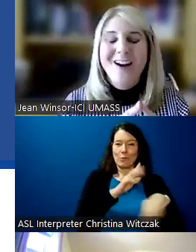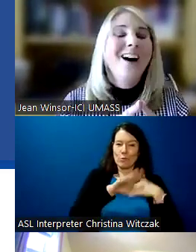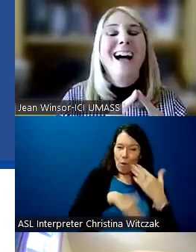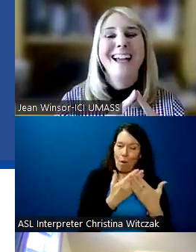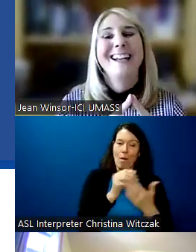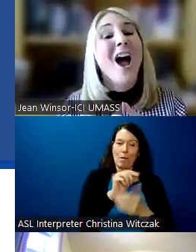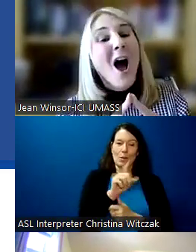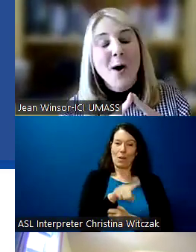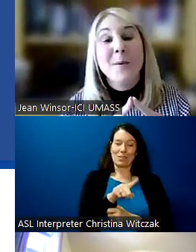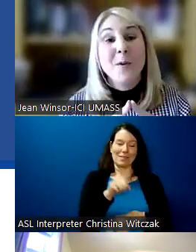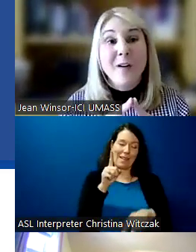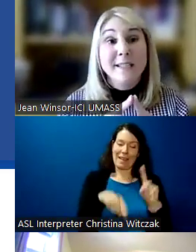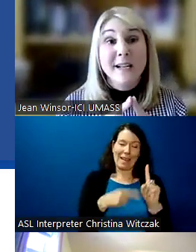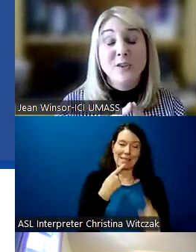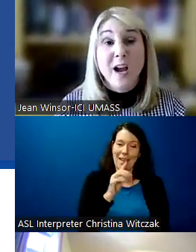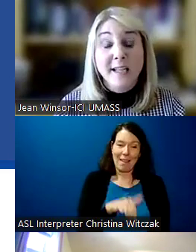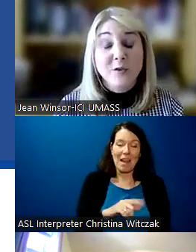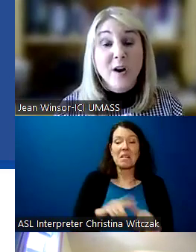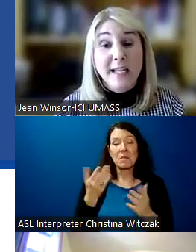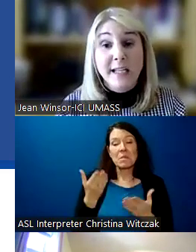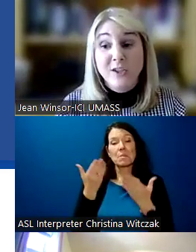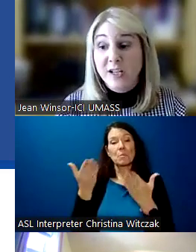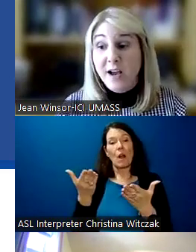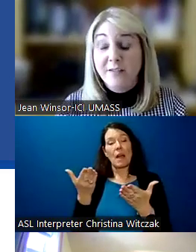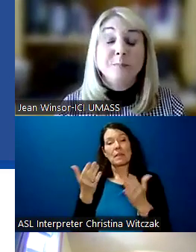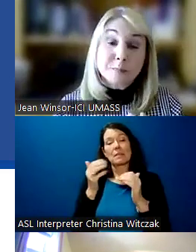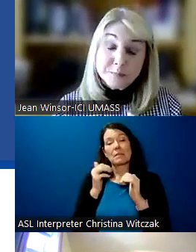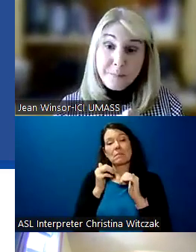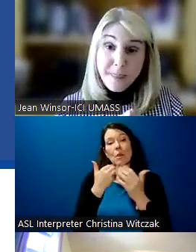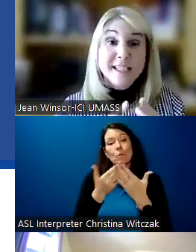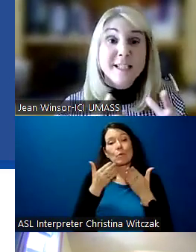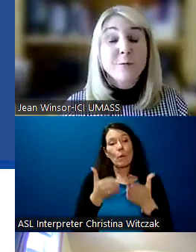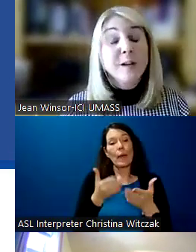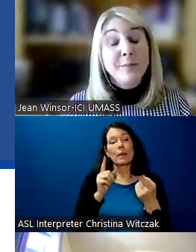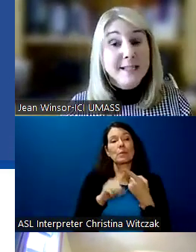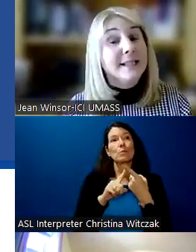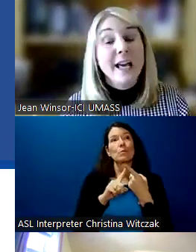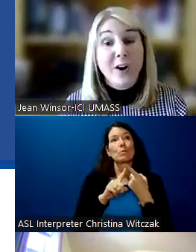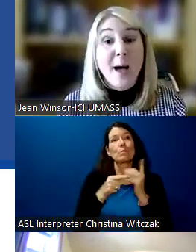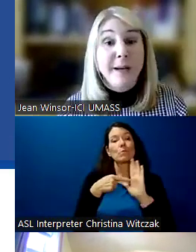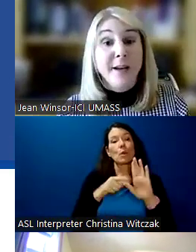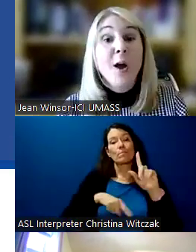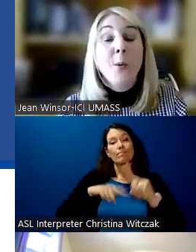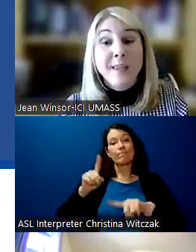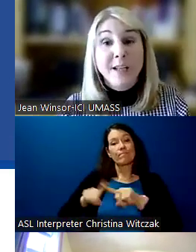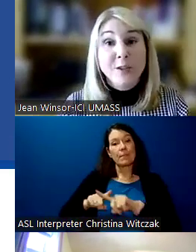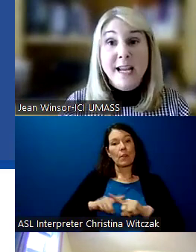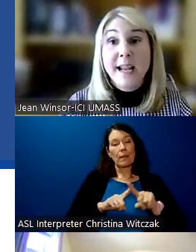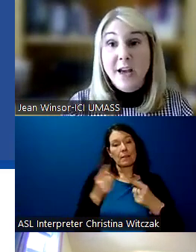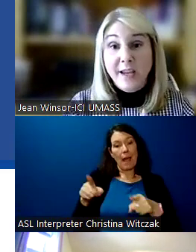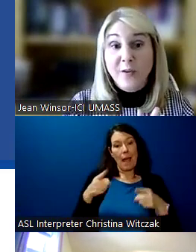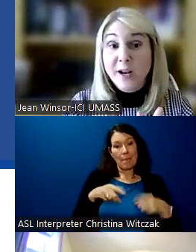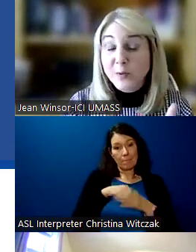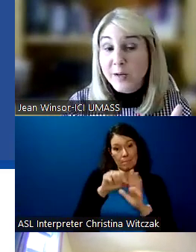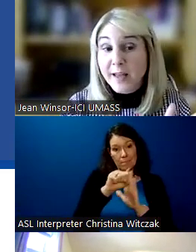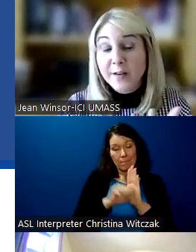I could, but provides a nice triangulation of different pieces that are happening within your state and